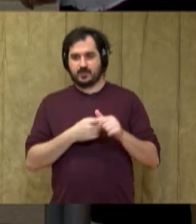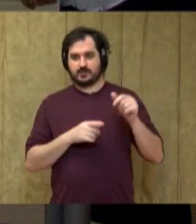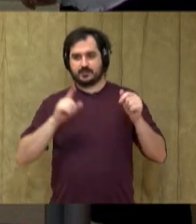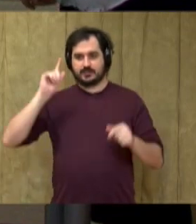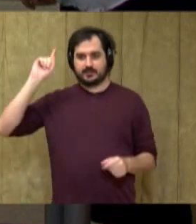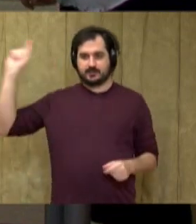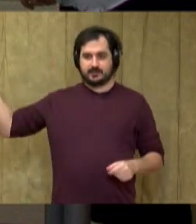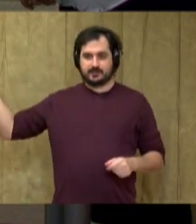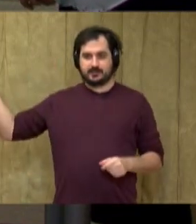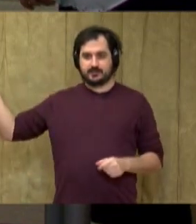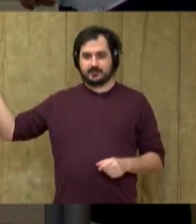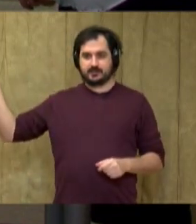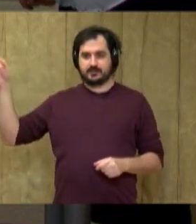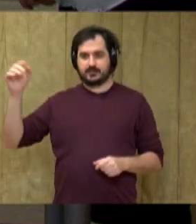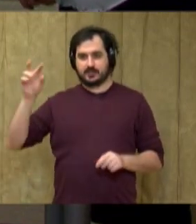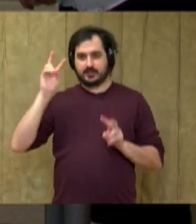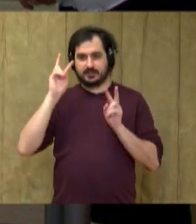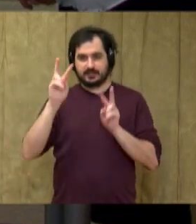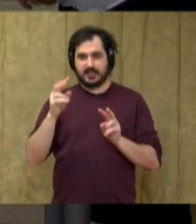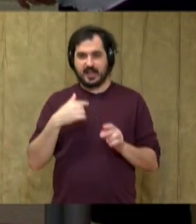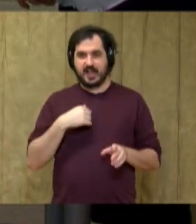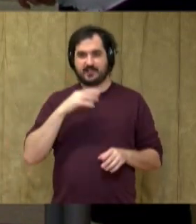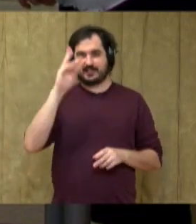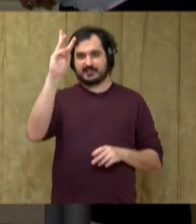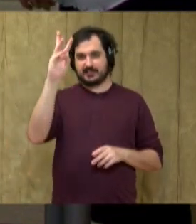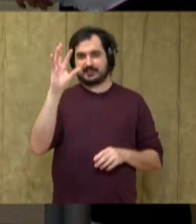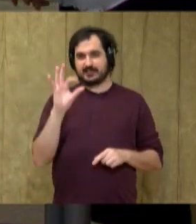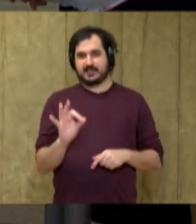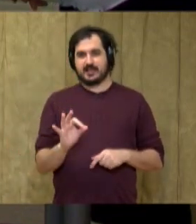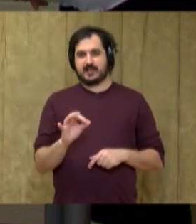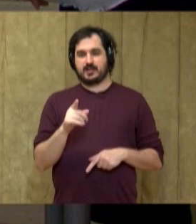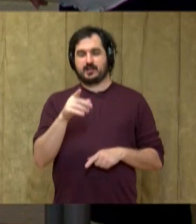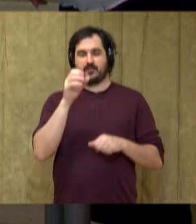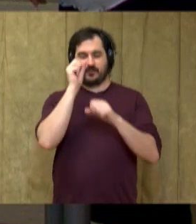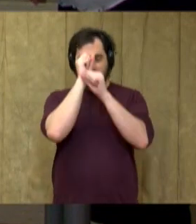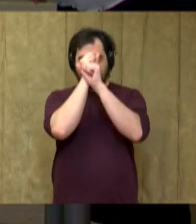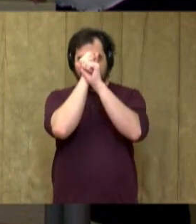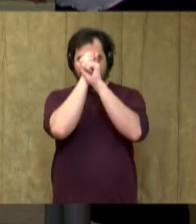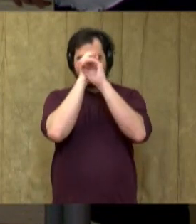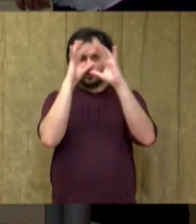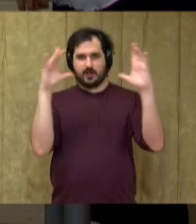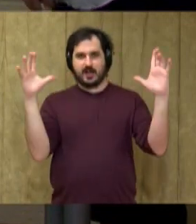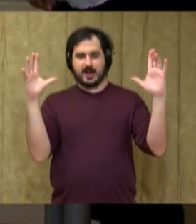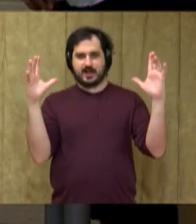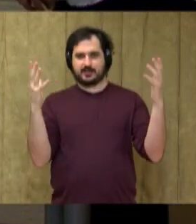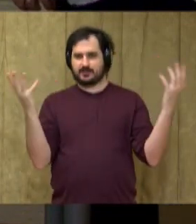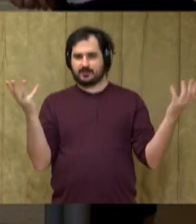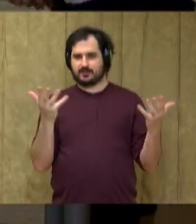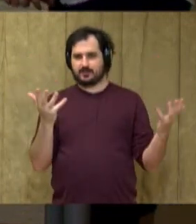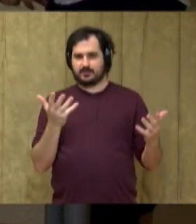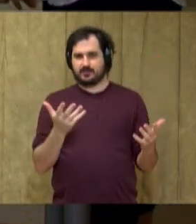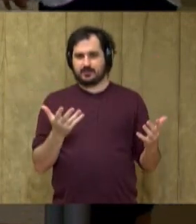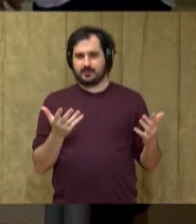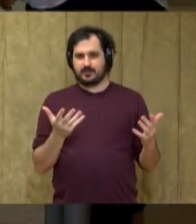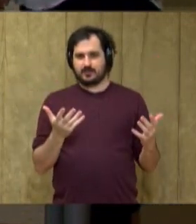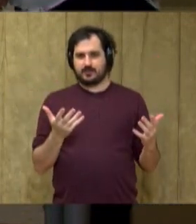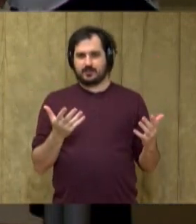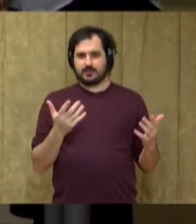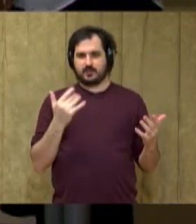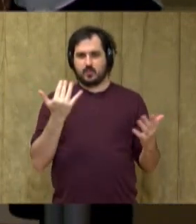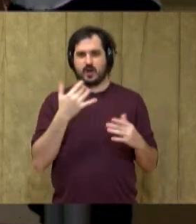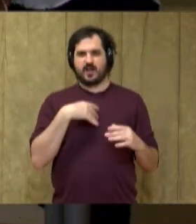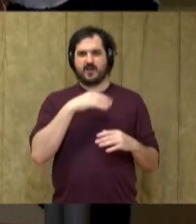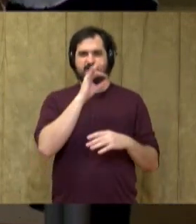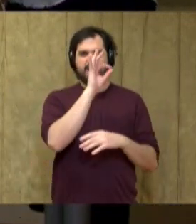okay? Taking a look, here we have 6/9. I want you to visualize right now what a fraction bar would